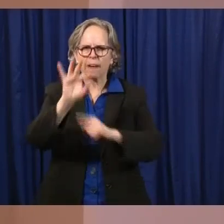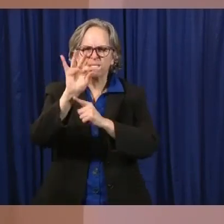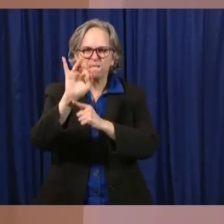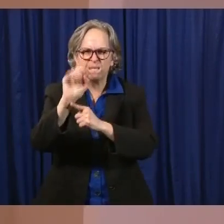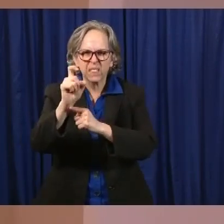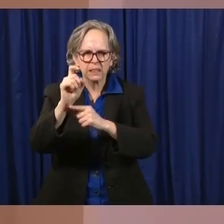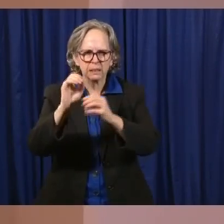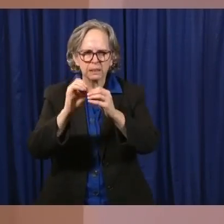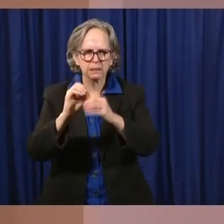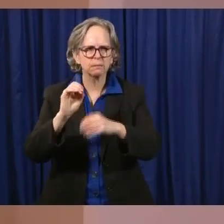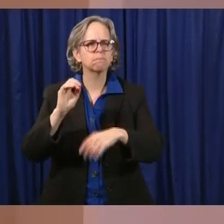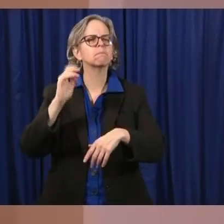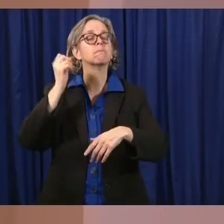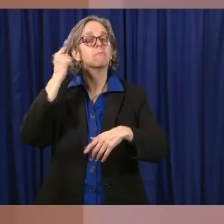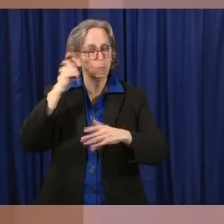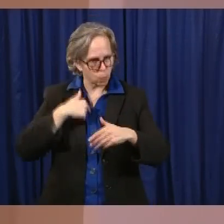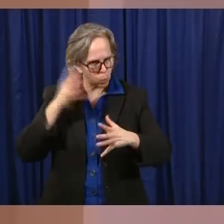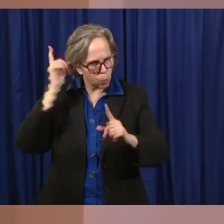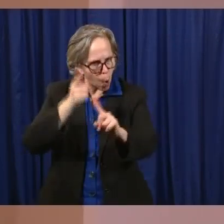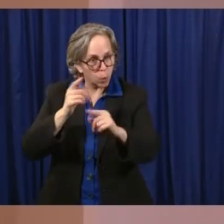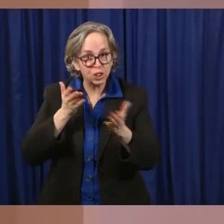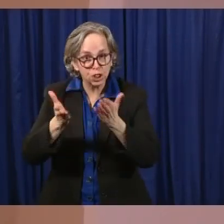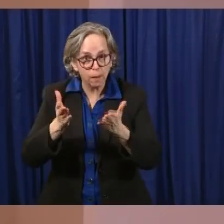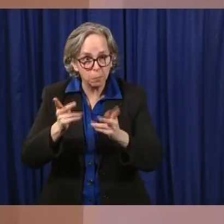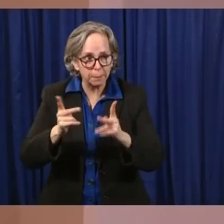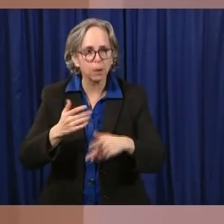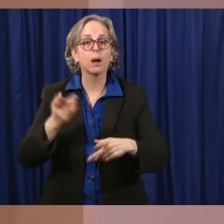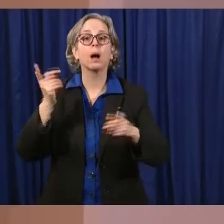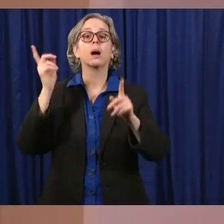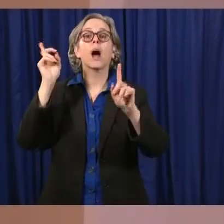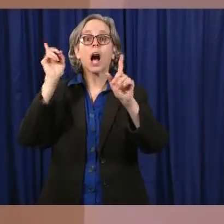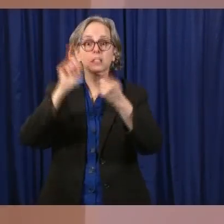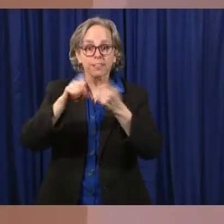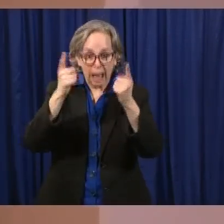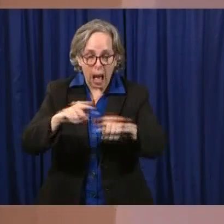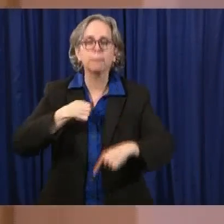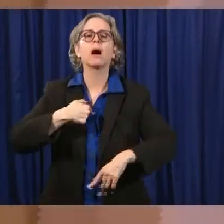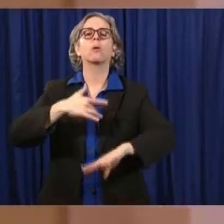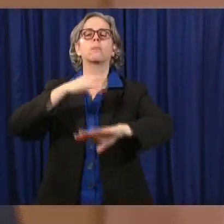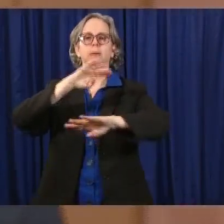to be satisfied. Thank you. Thanks, Jim.